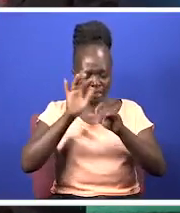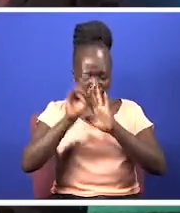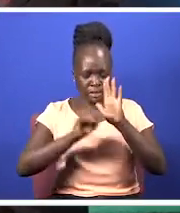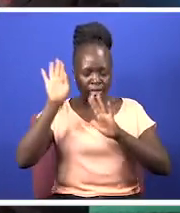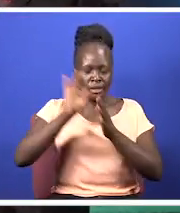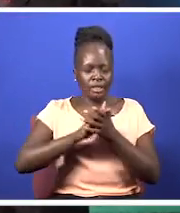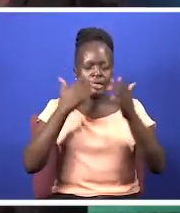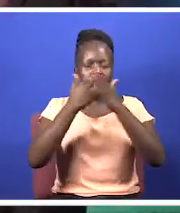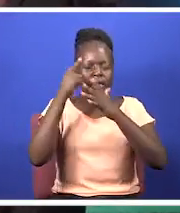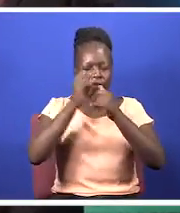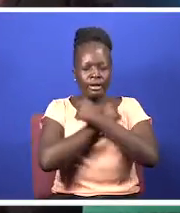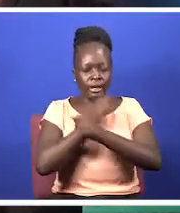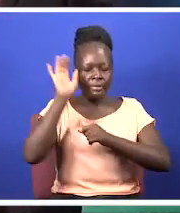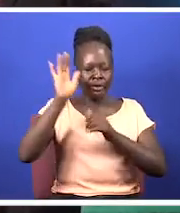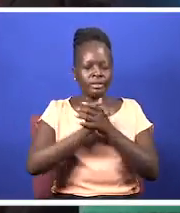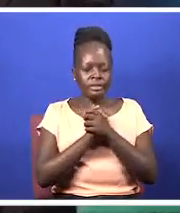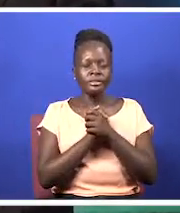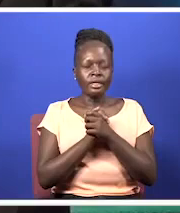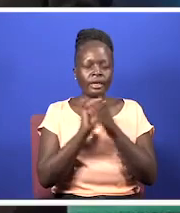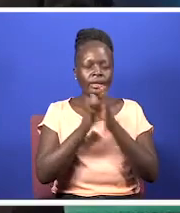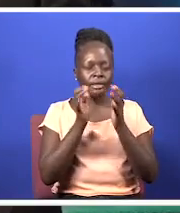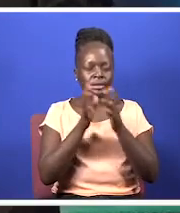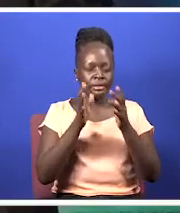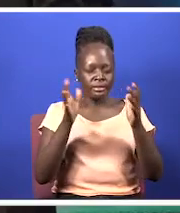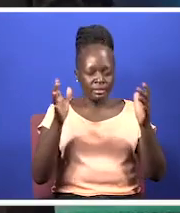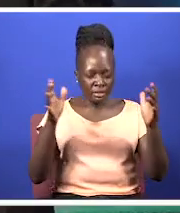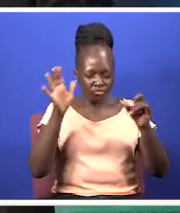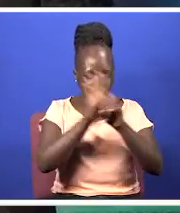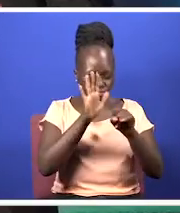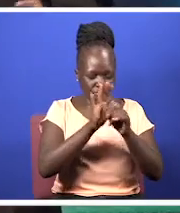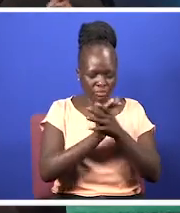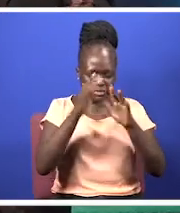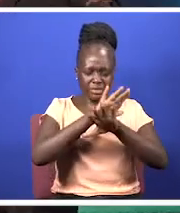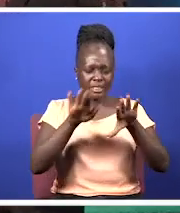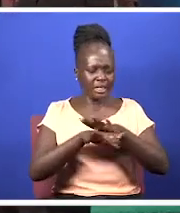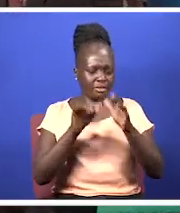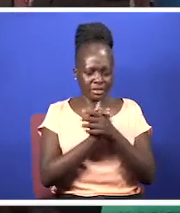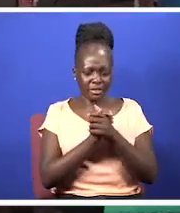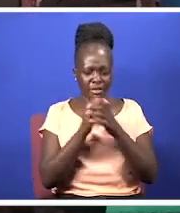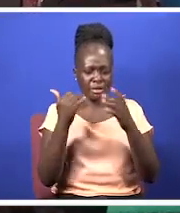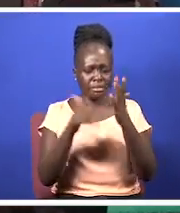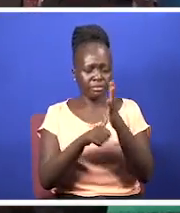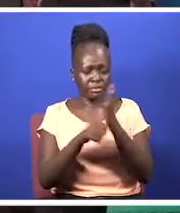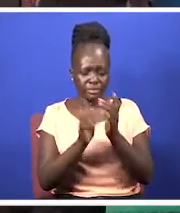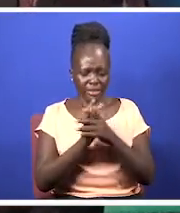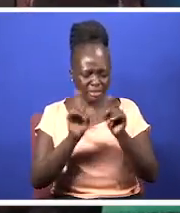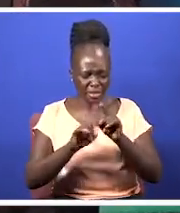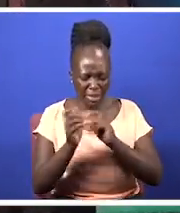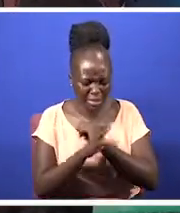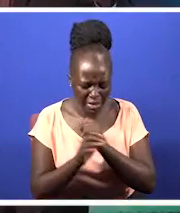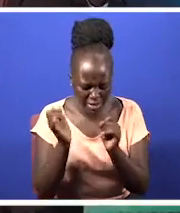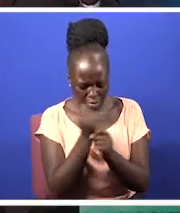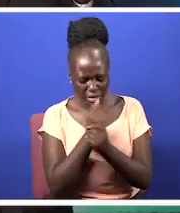Lord. Thank you for your love that exceeds every description. It is